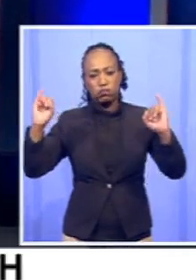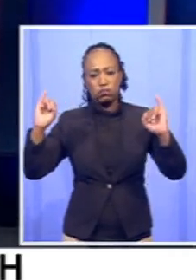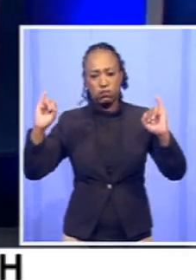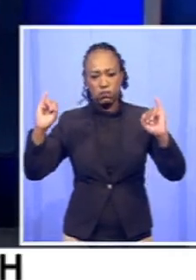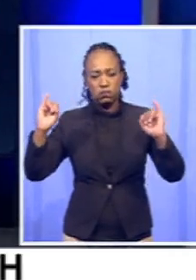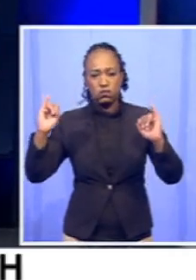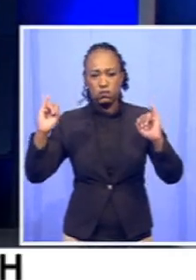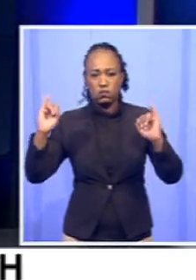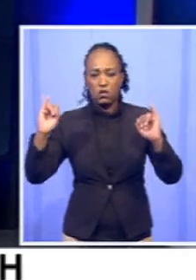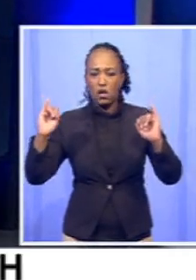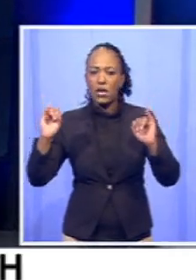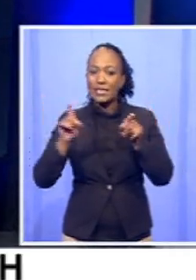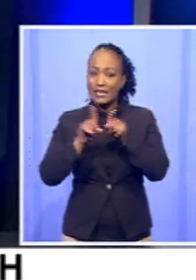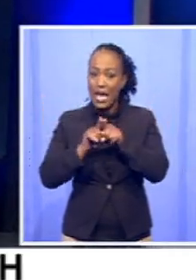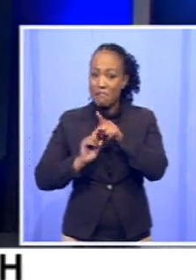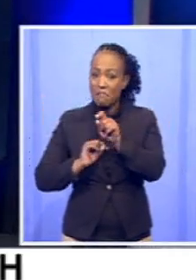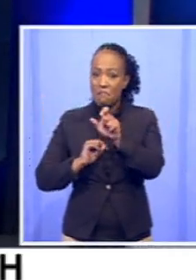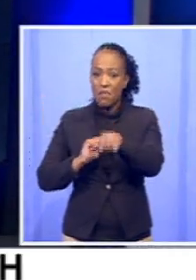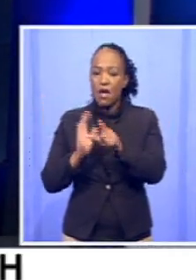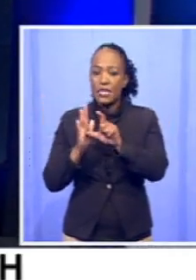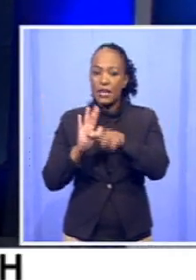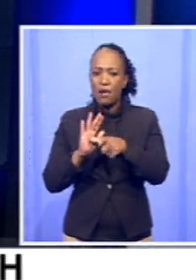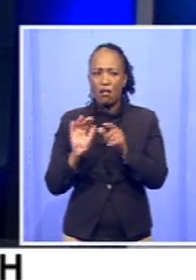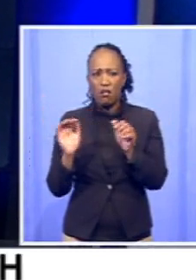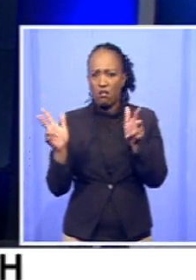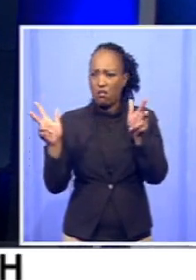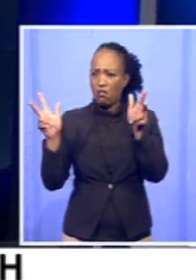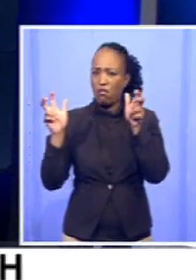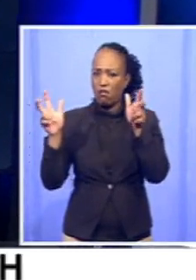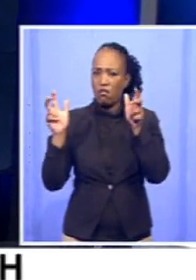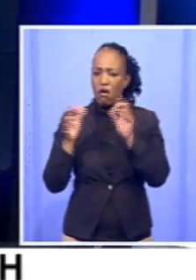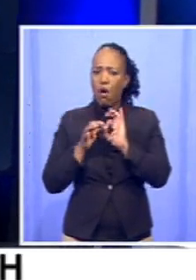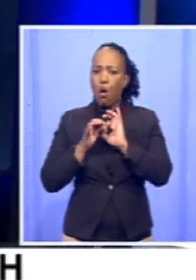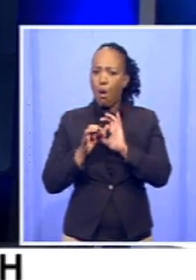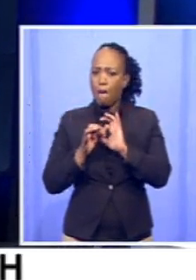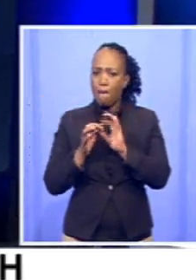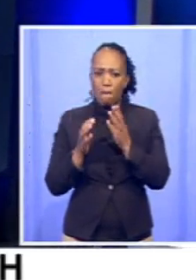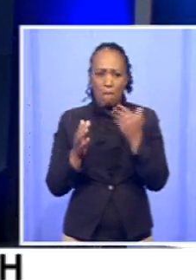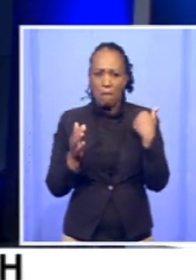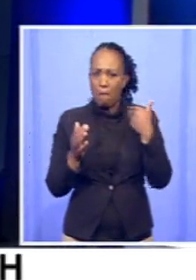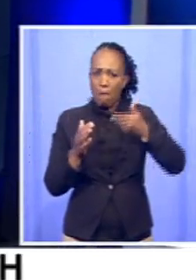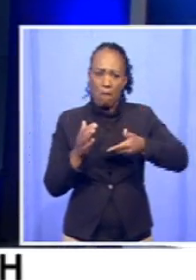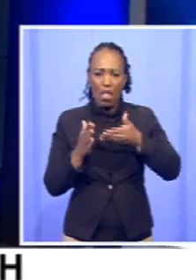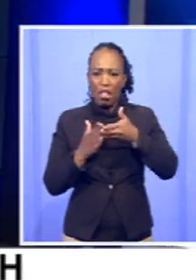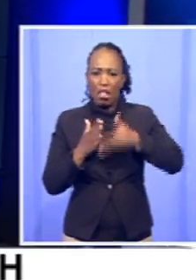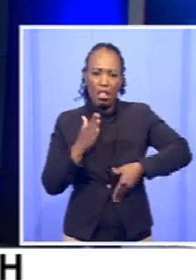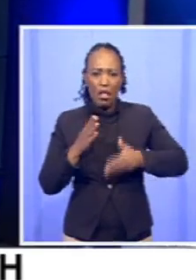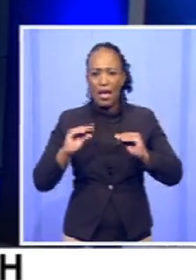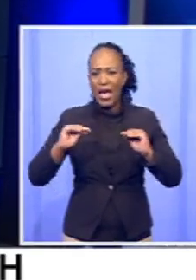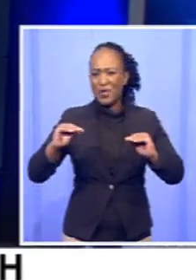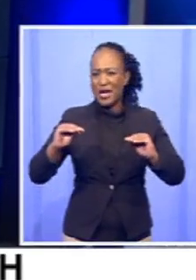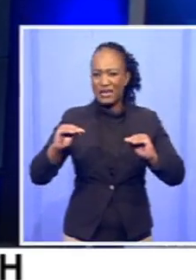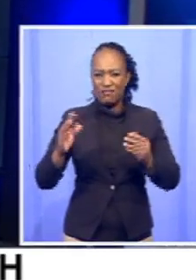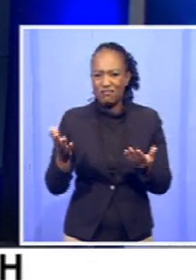because a person with disabilities watching from home who has not been able to access an education